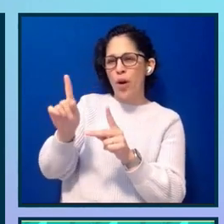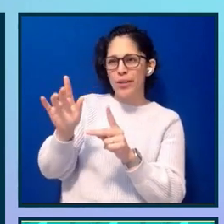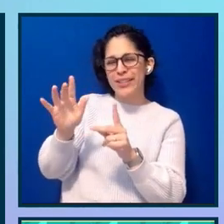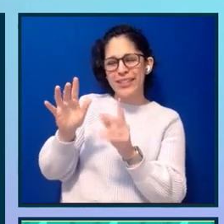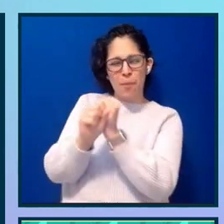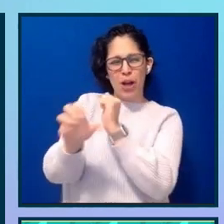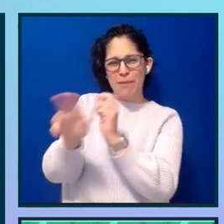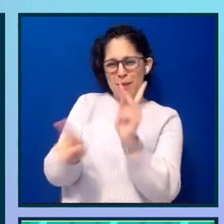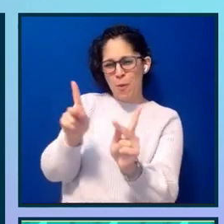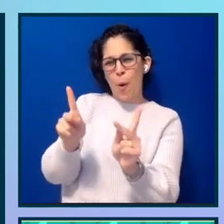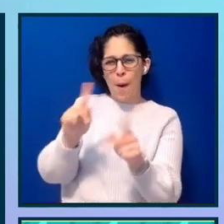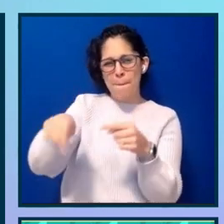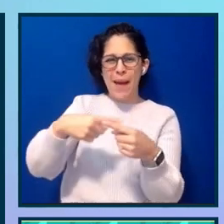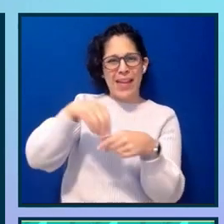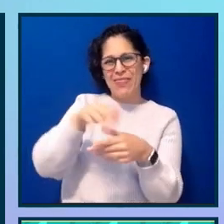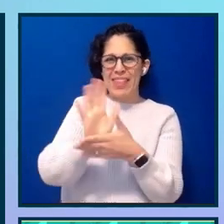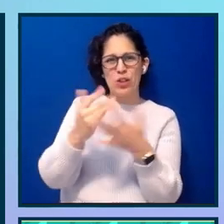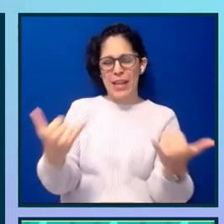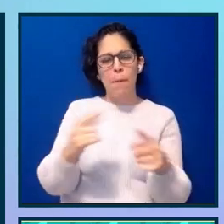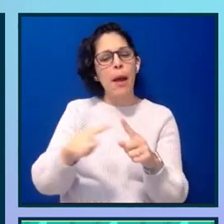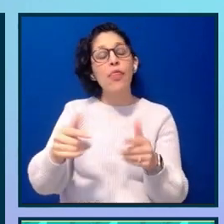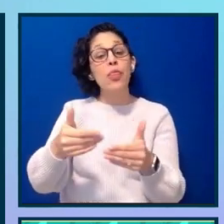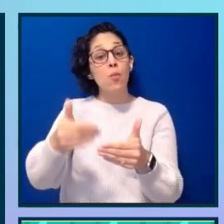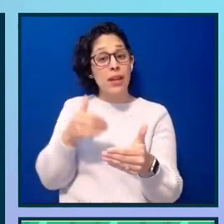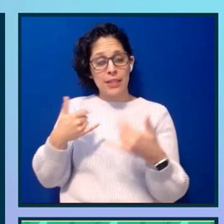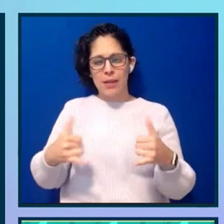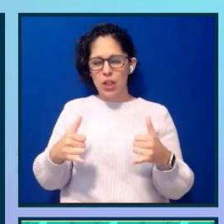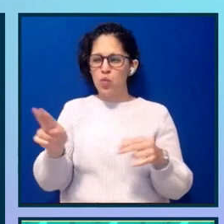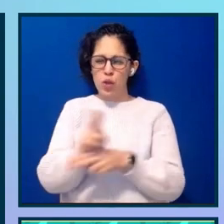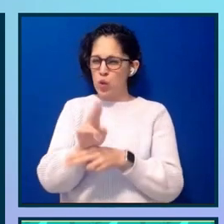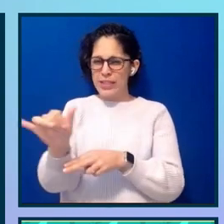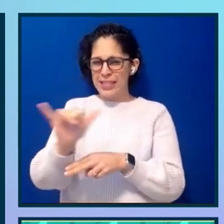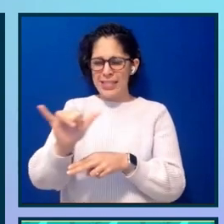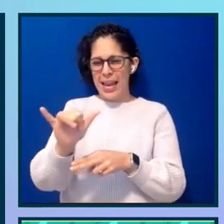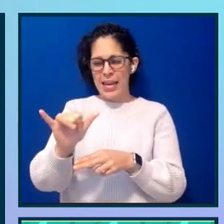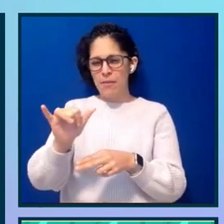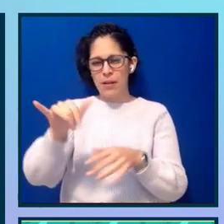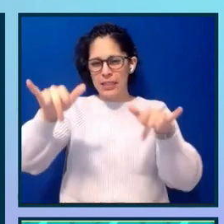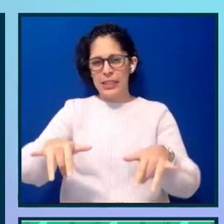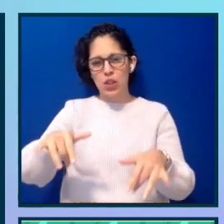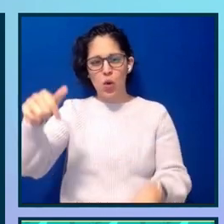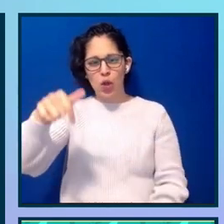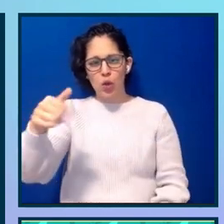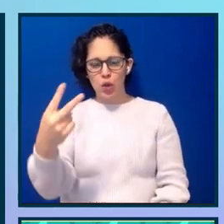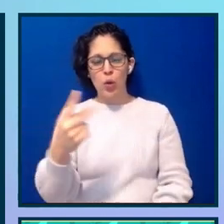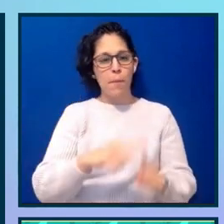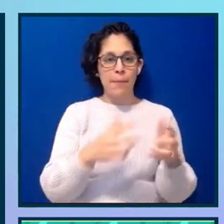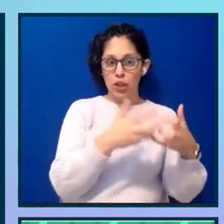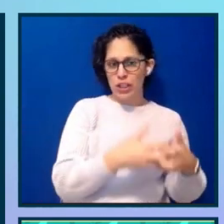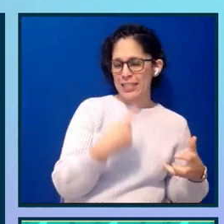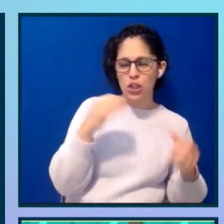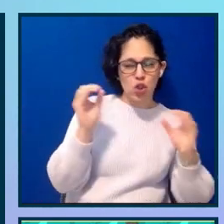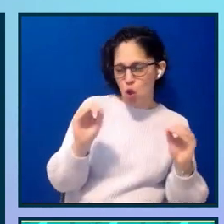Okay, we'll try to use the same tricks as we did on the previous page on this one. So we'll press the Q key to go to the main landmark. There is no main region on this